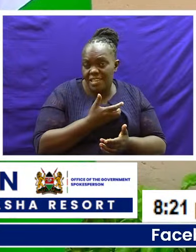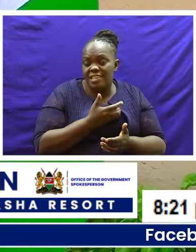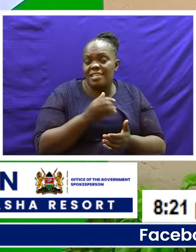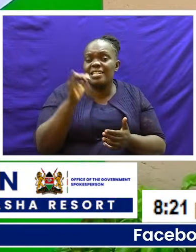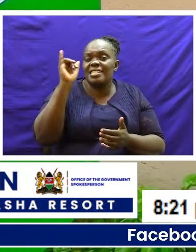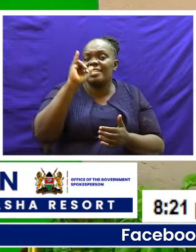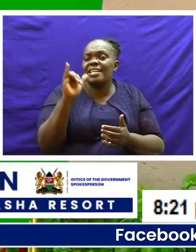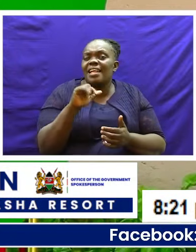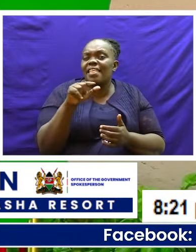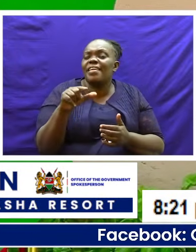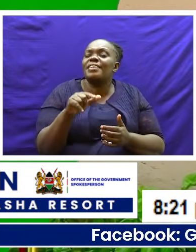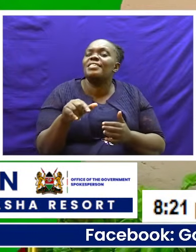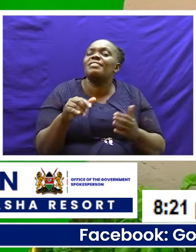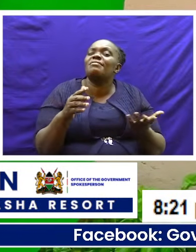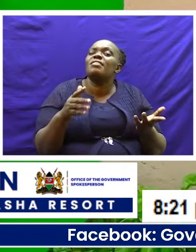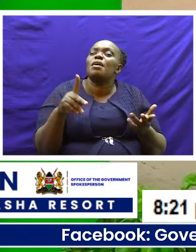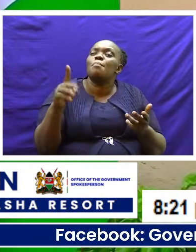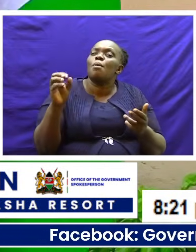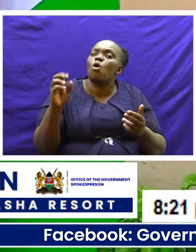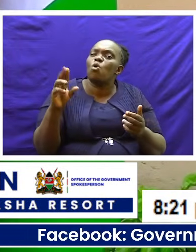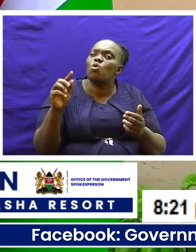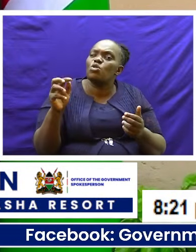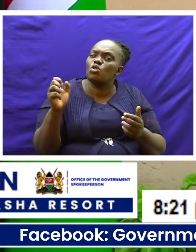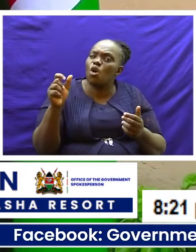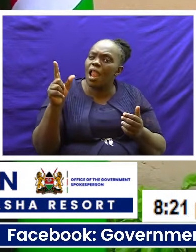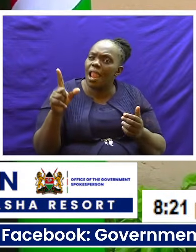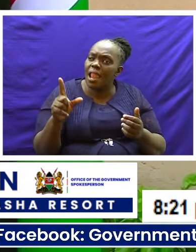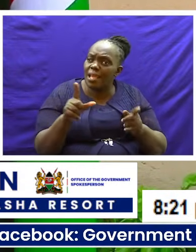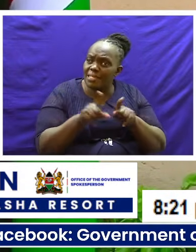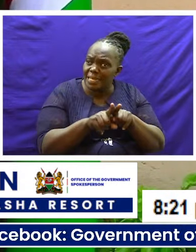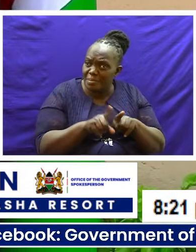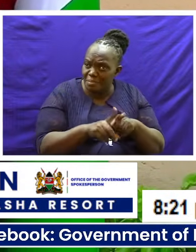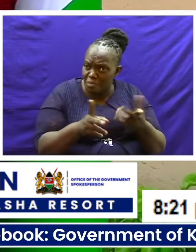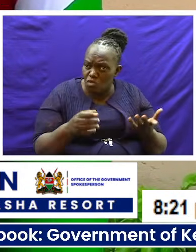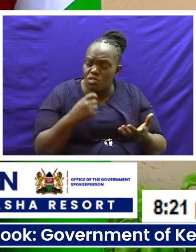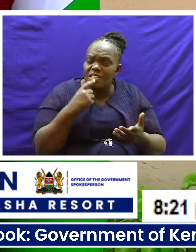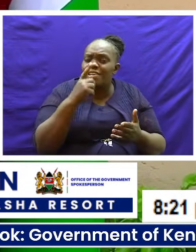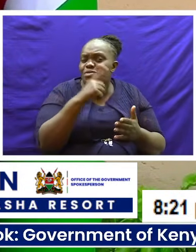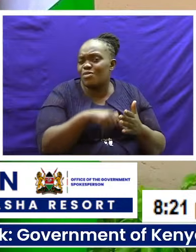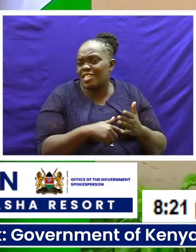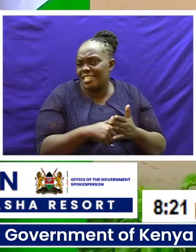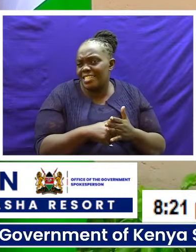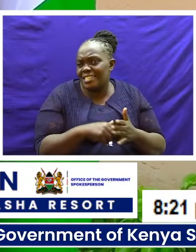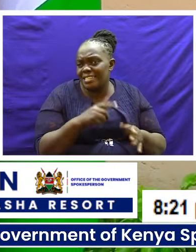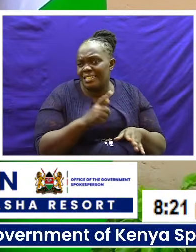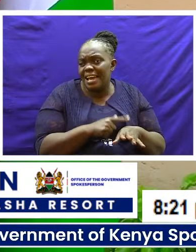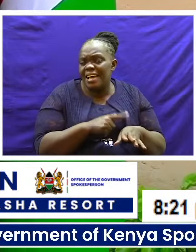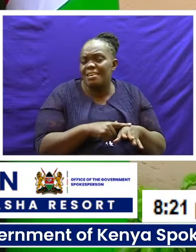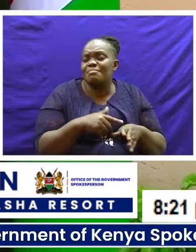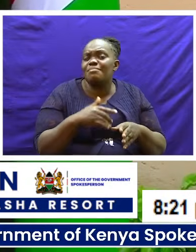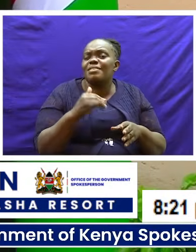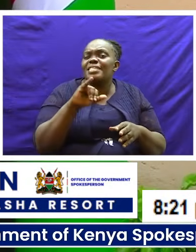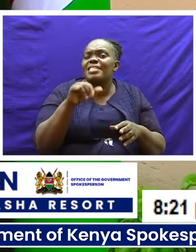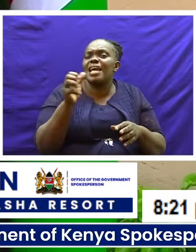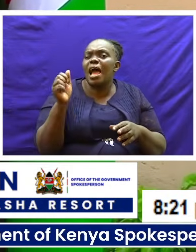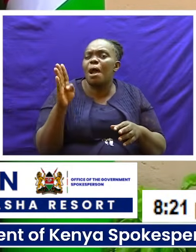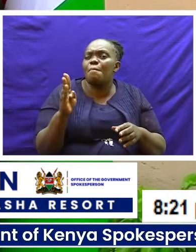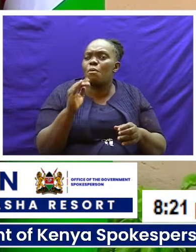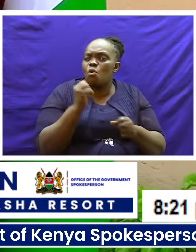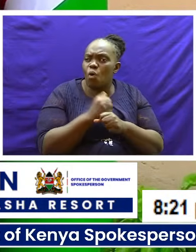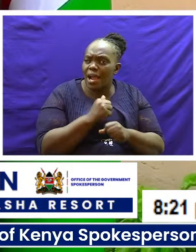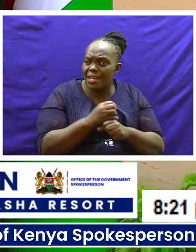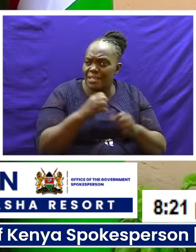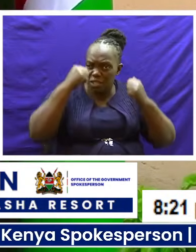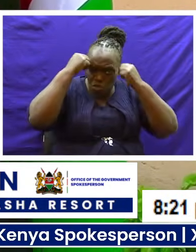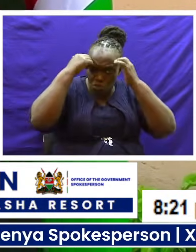designers of that portal. And we said you know, when JAB was doing their work, students were filling